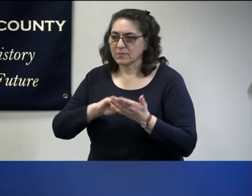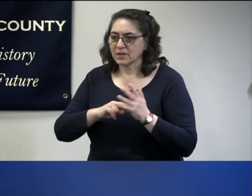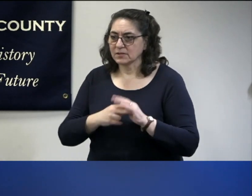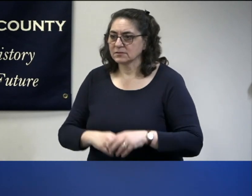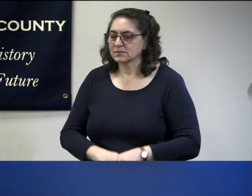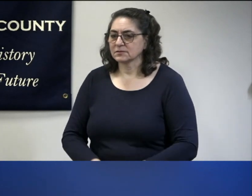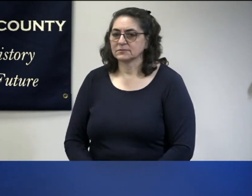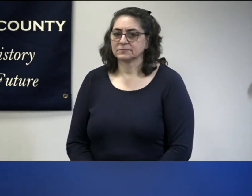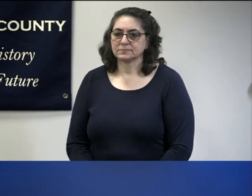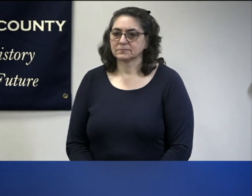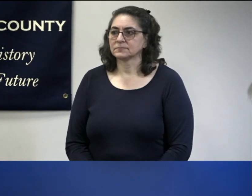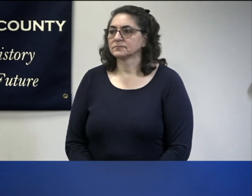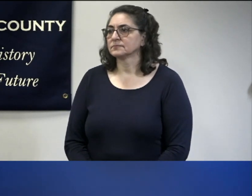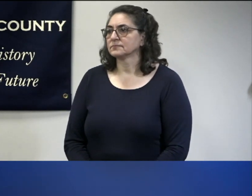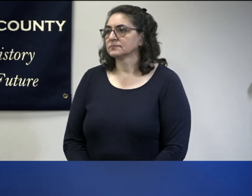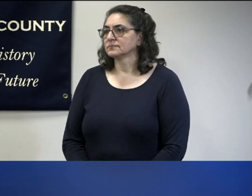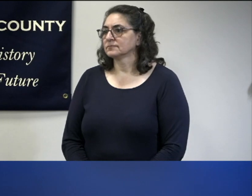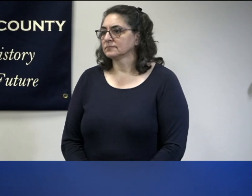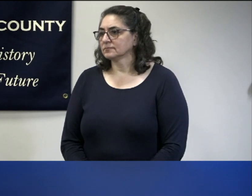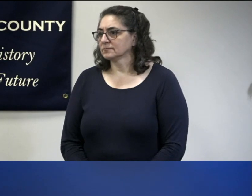great.